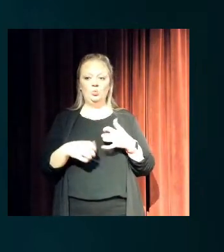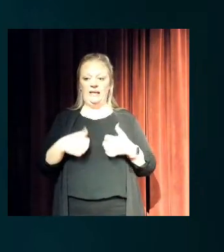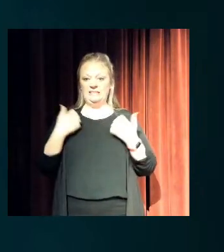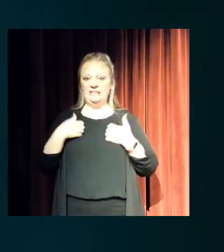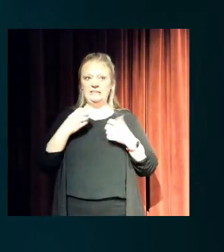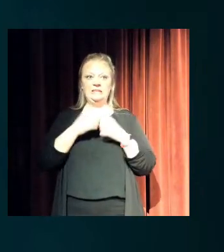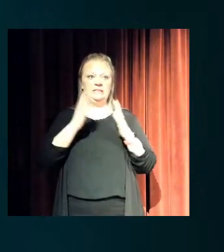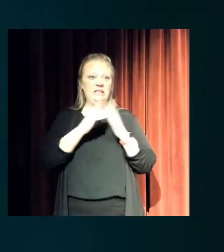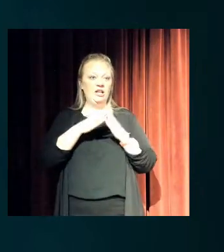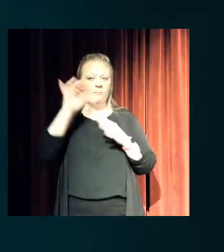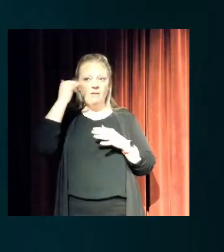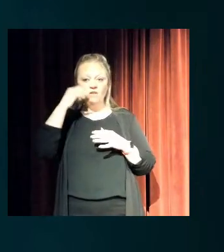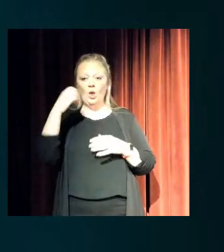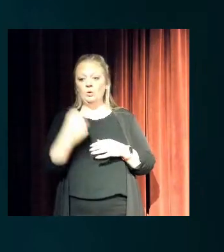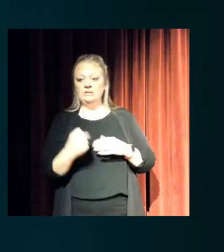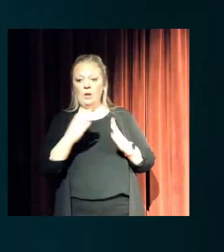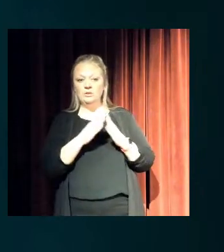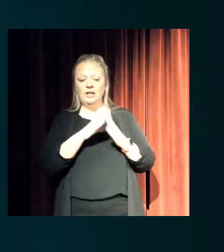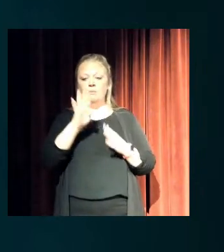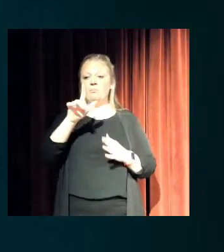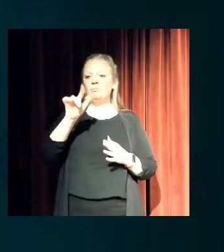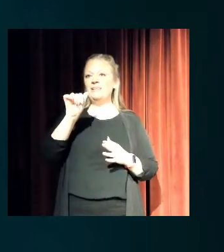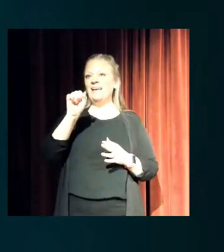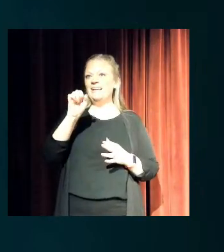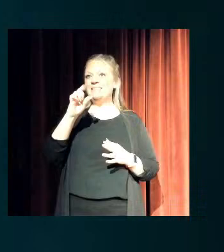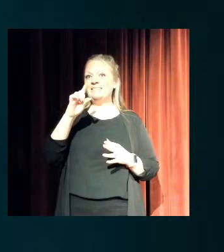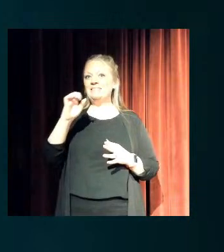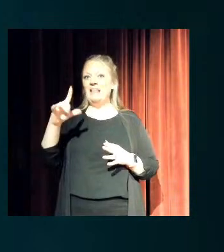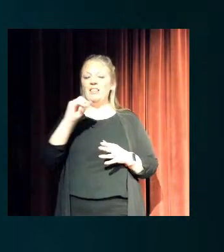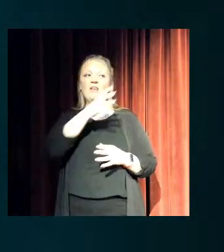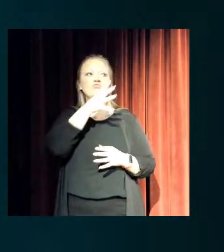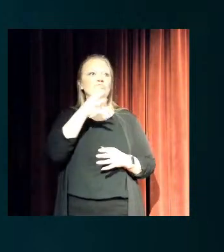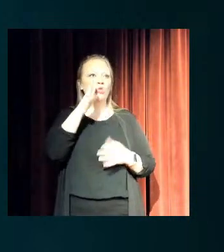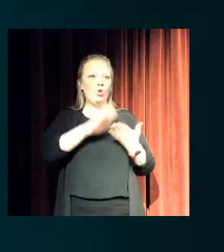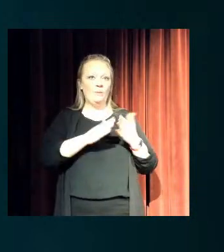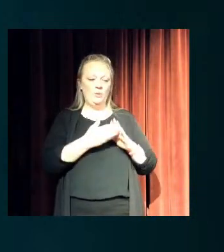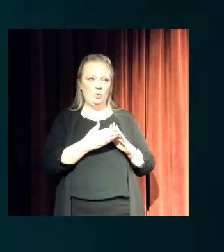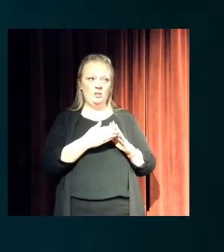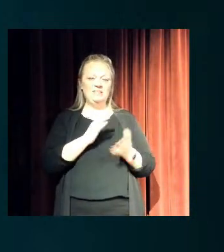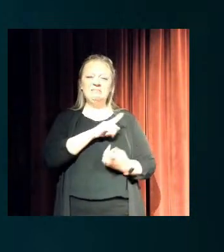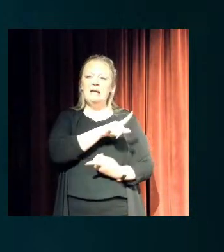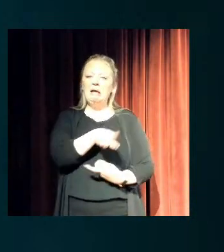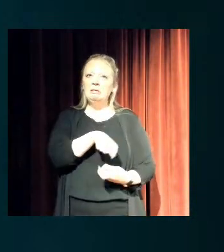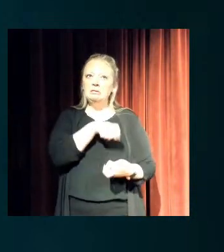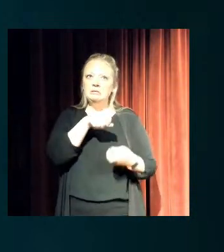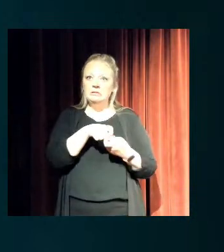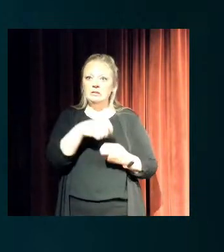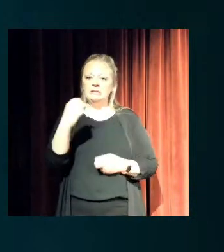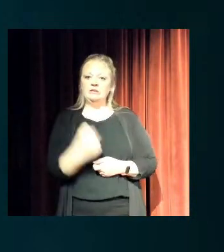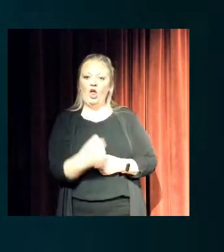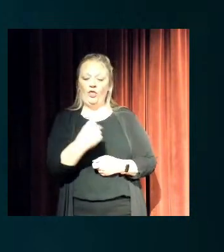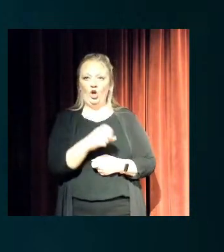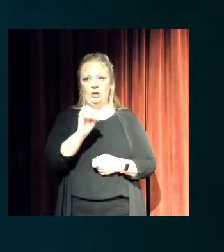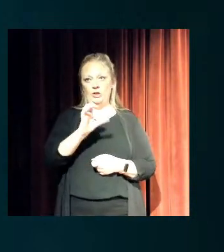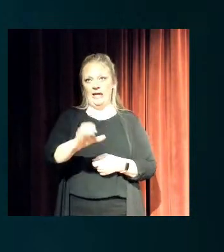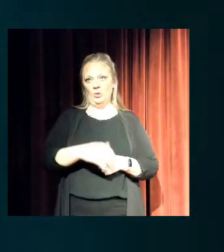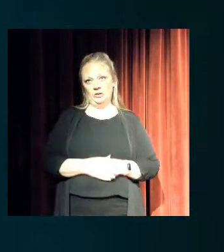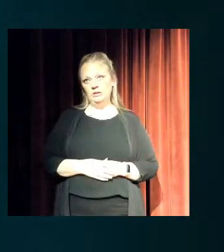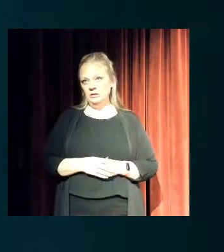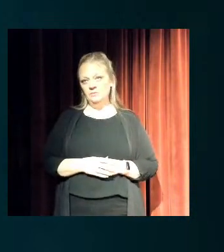of Buffalo, many of our suburbs, such as Blaisdell, and in our rural communities, especially in southern Erie